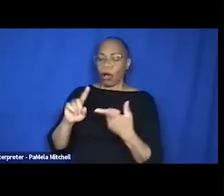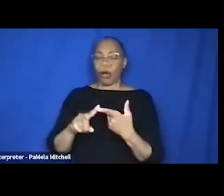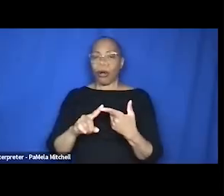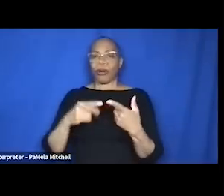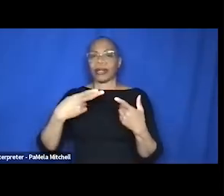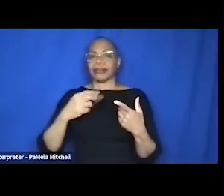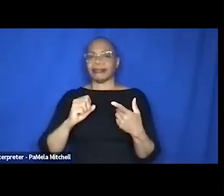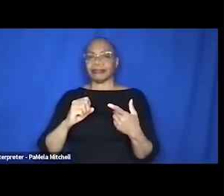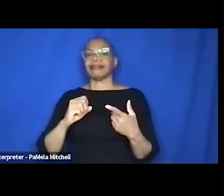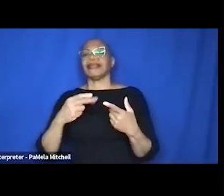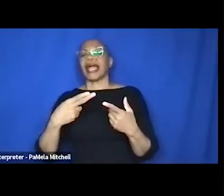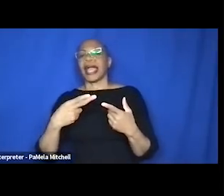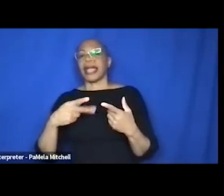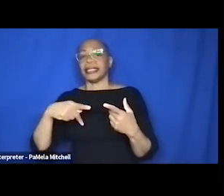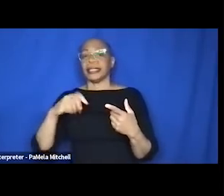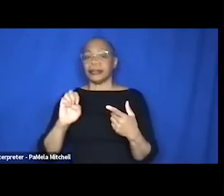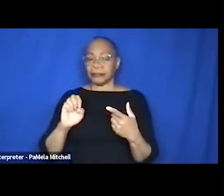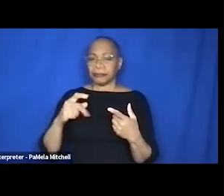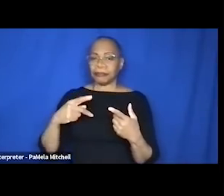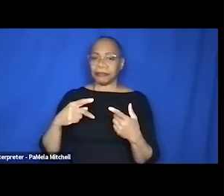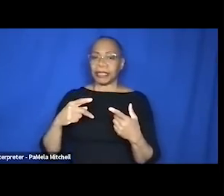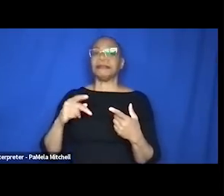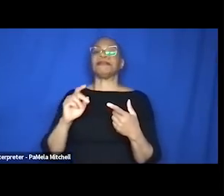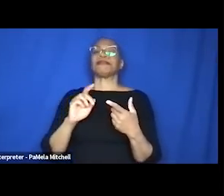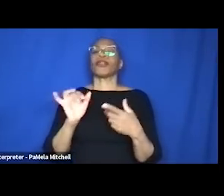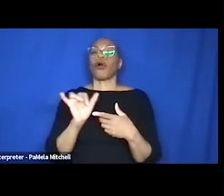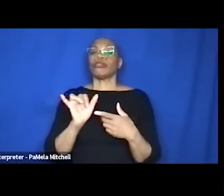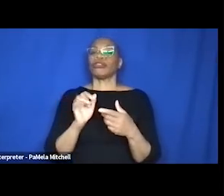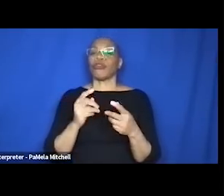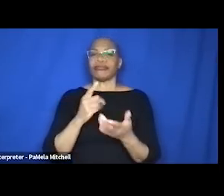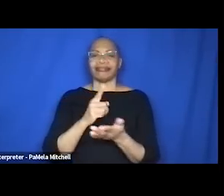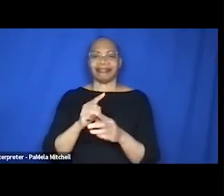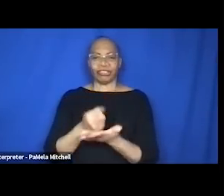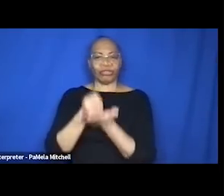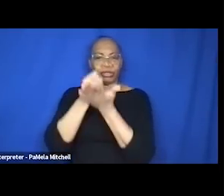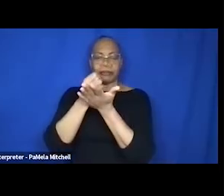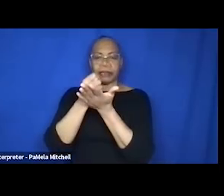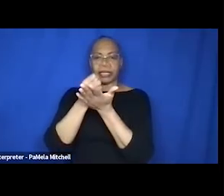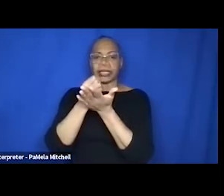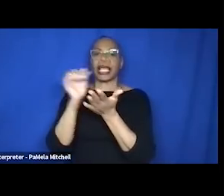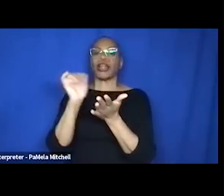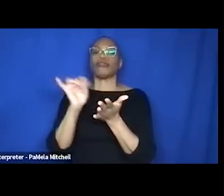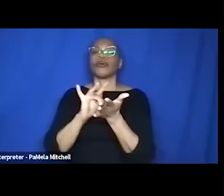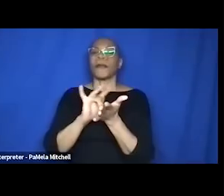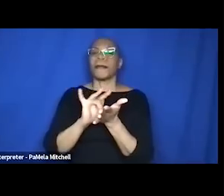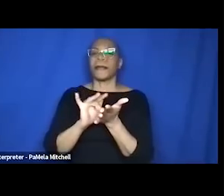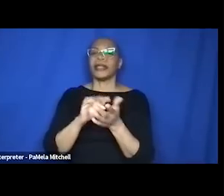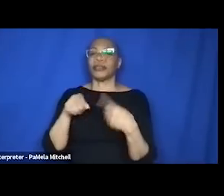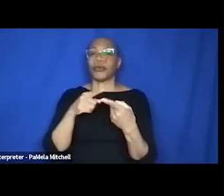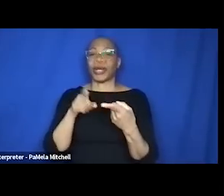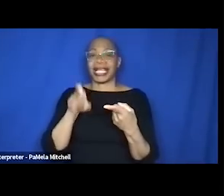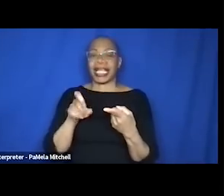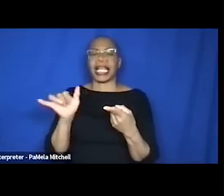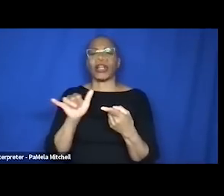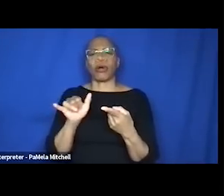C treatment and screenings. So we also give meds for the hep C when needed. We do a lot